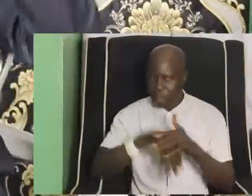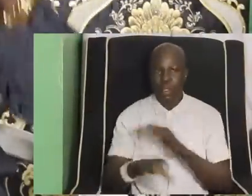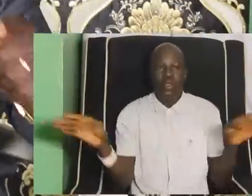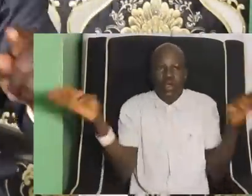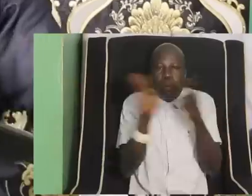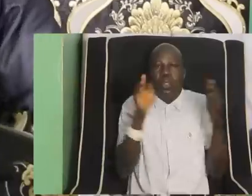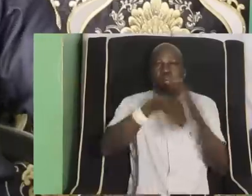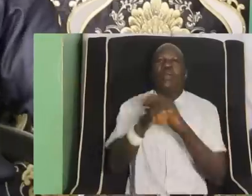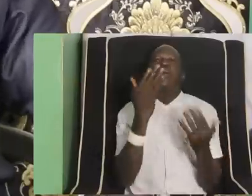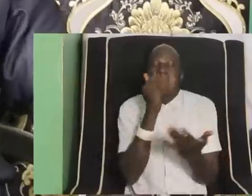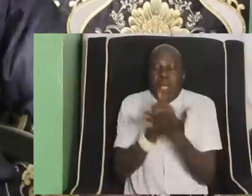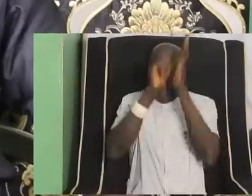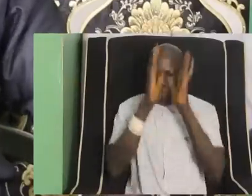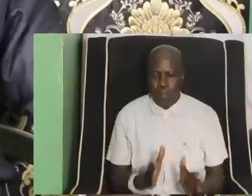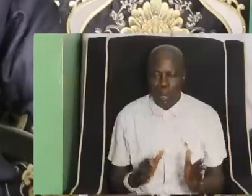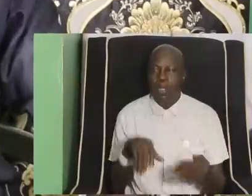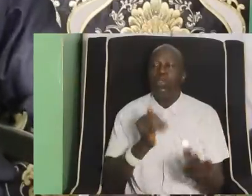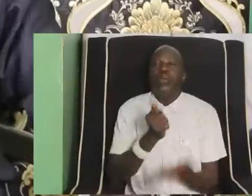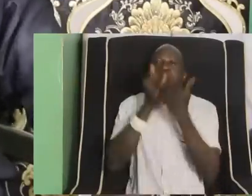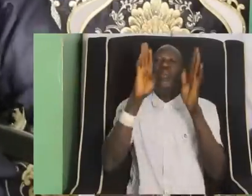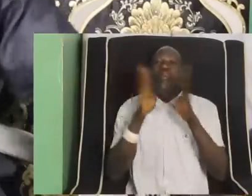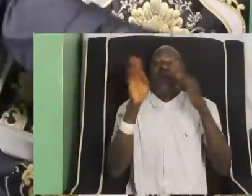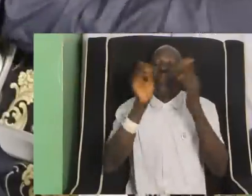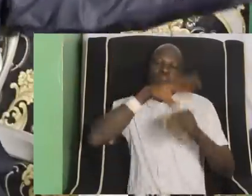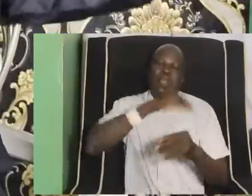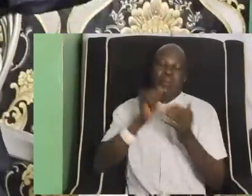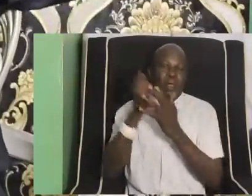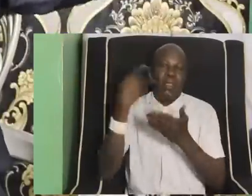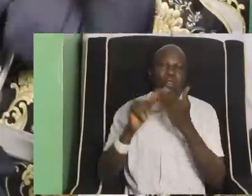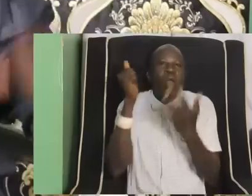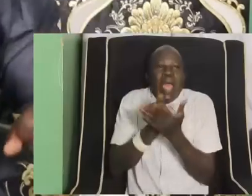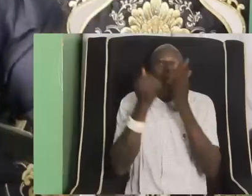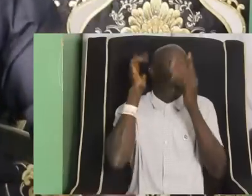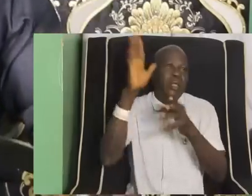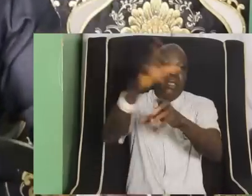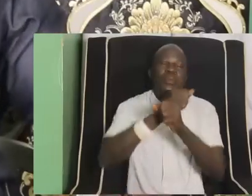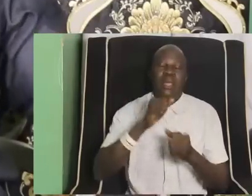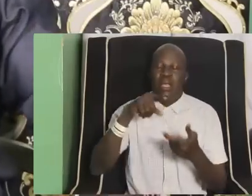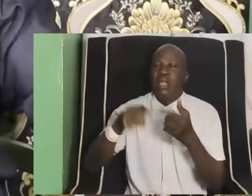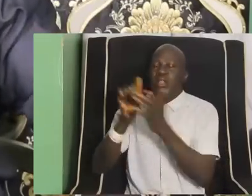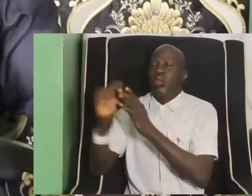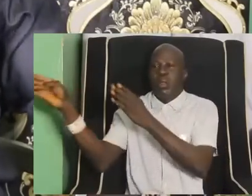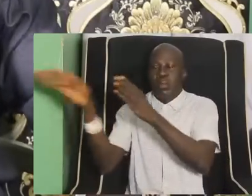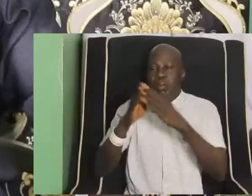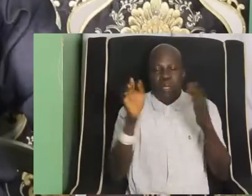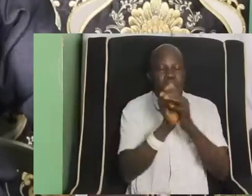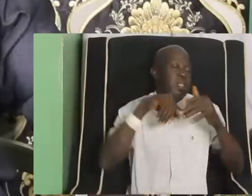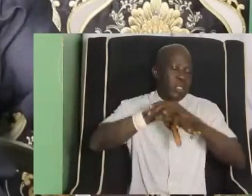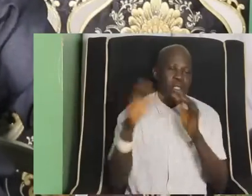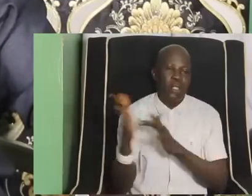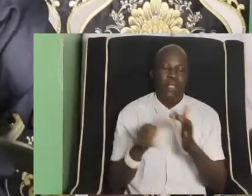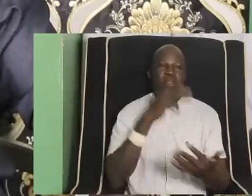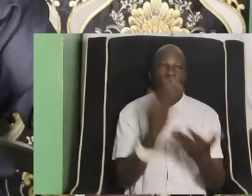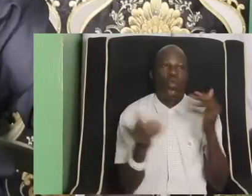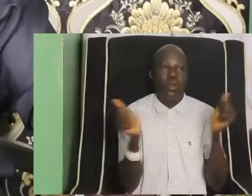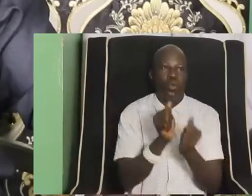pade alaanu, meet your helper, o pade olore, meet benefactor, oluranlowo ayanmo re, destiny helper, o ya lo pade e, go and meet them, yo de